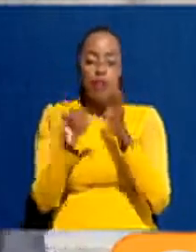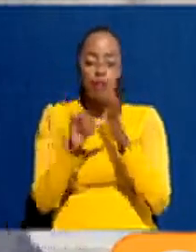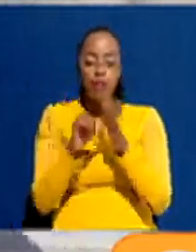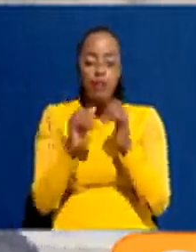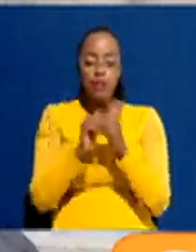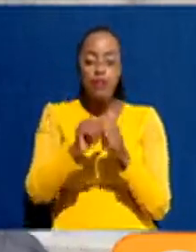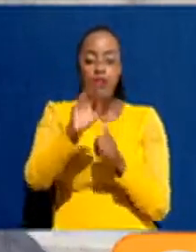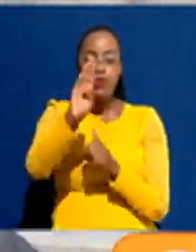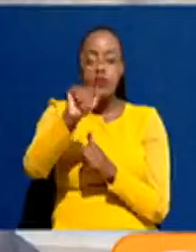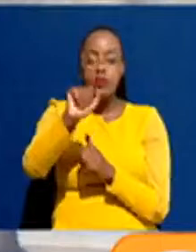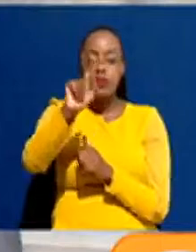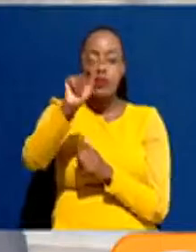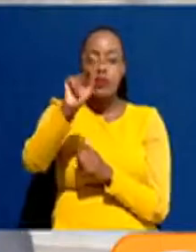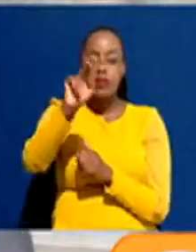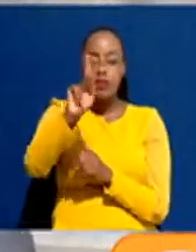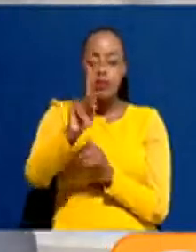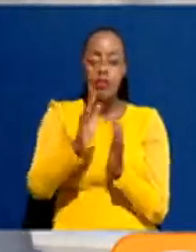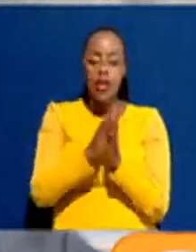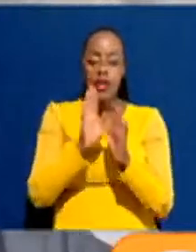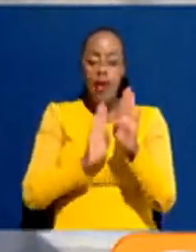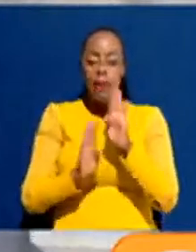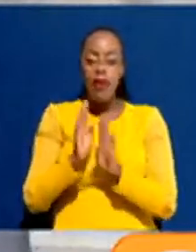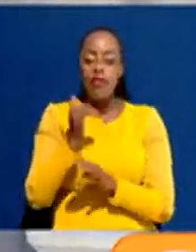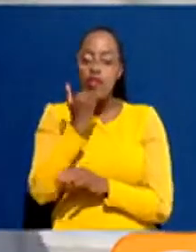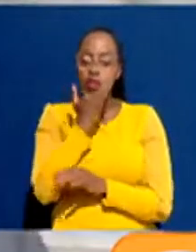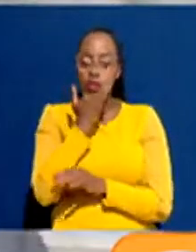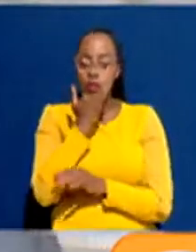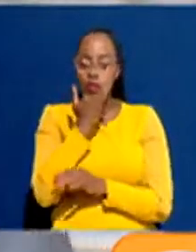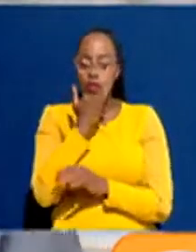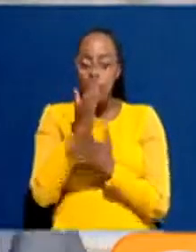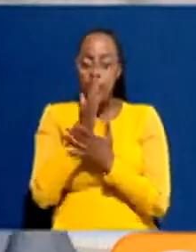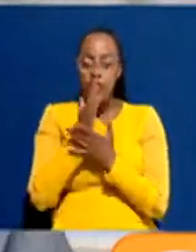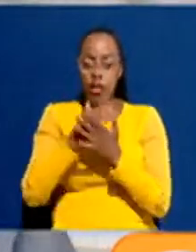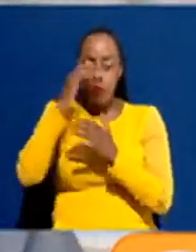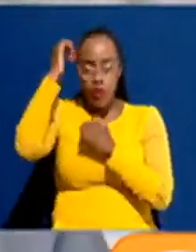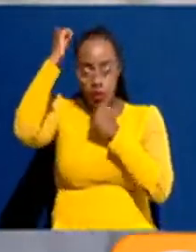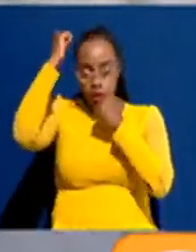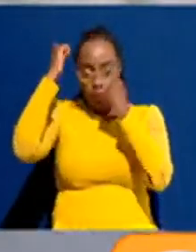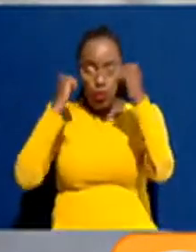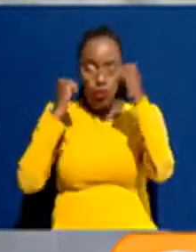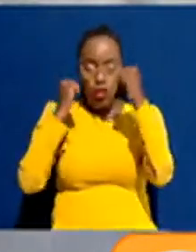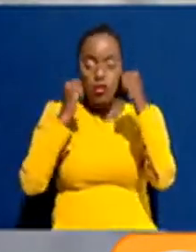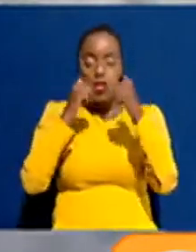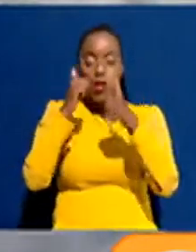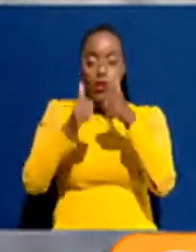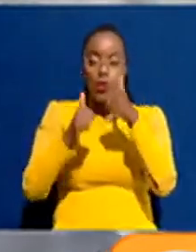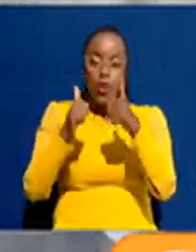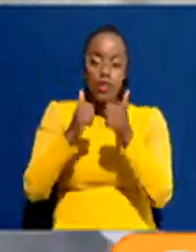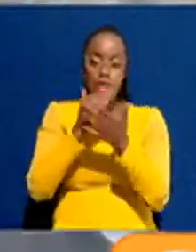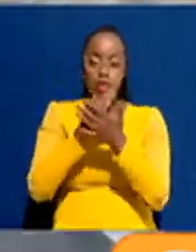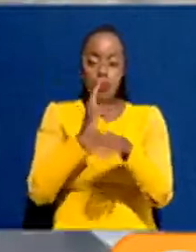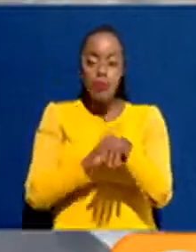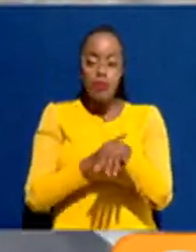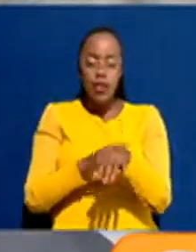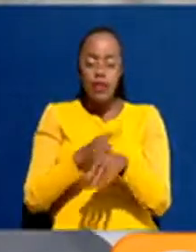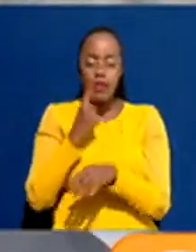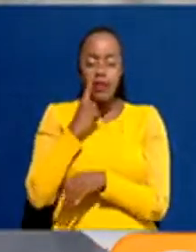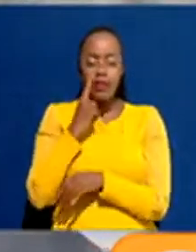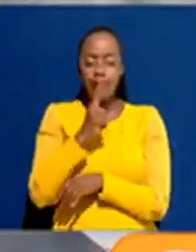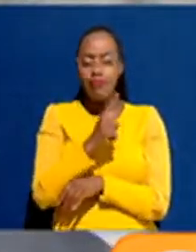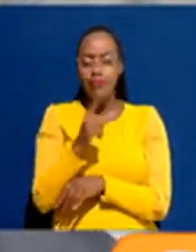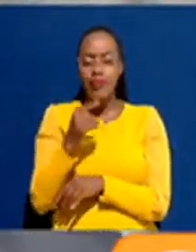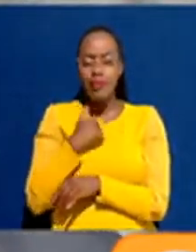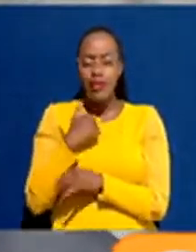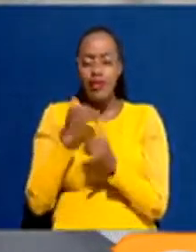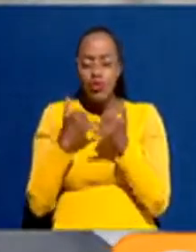Batuk and the misbehavior of some the soldiers there, which sometimes it appears as if there is